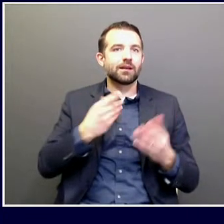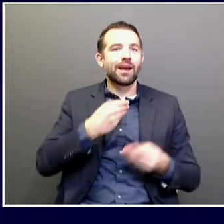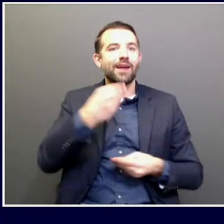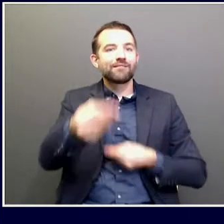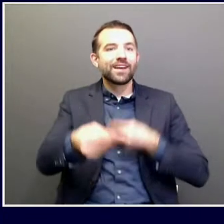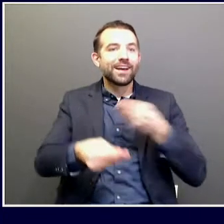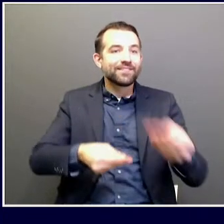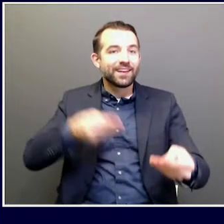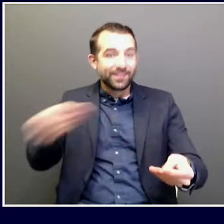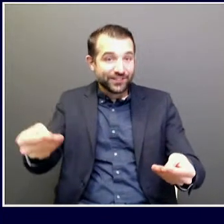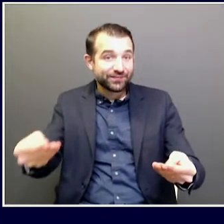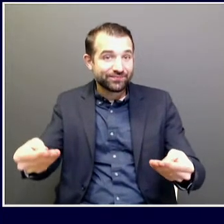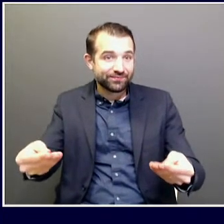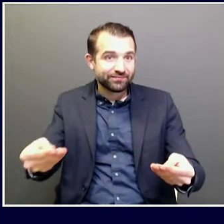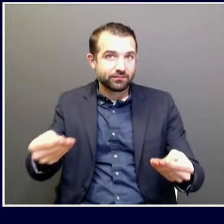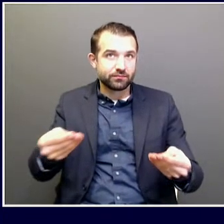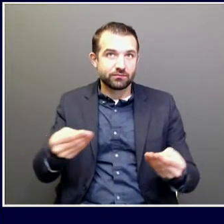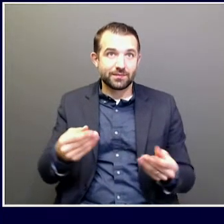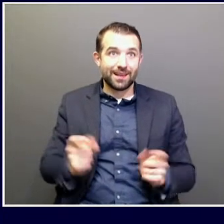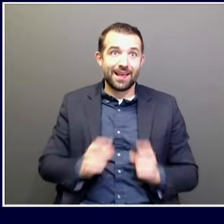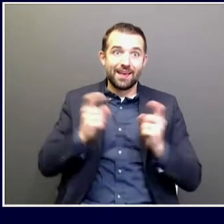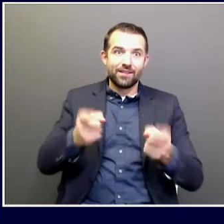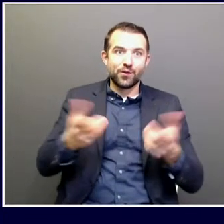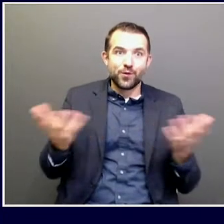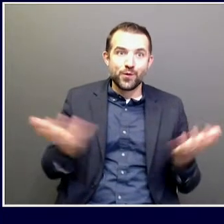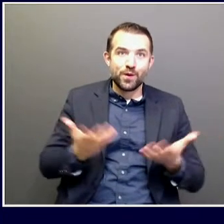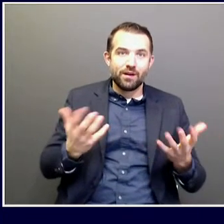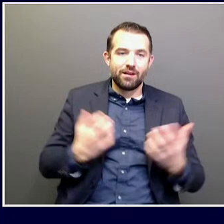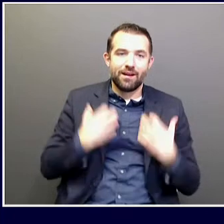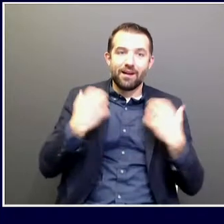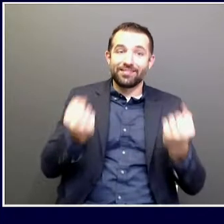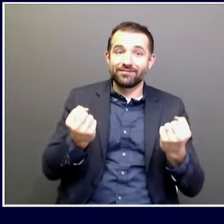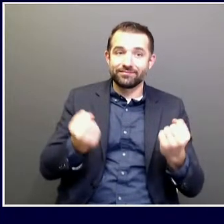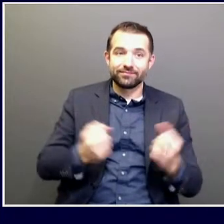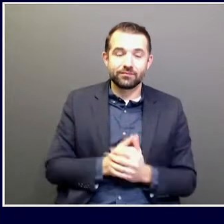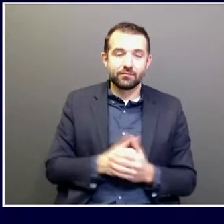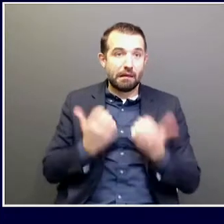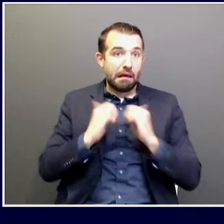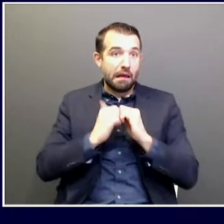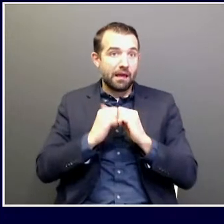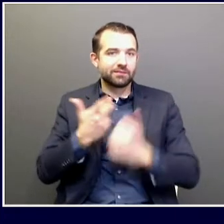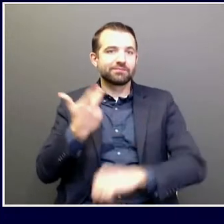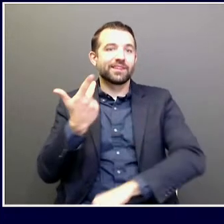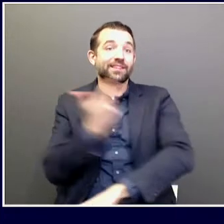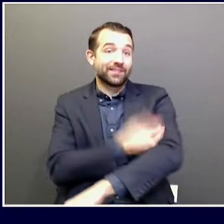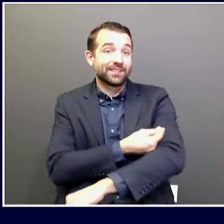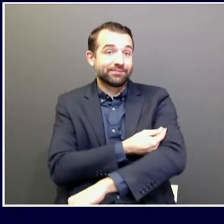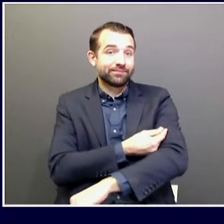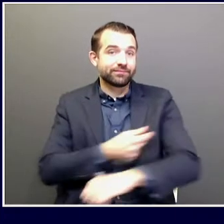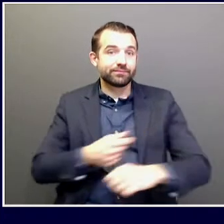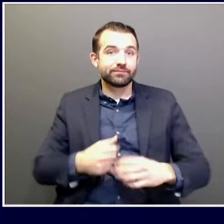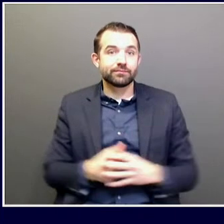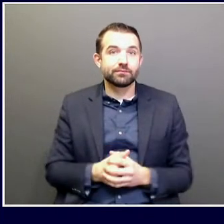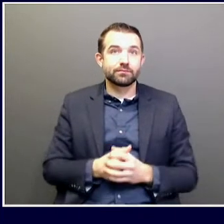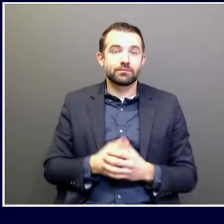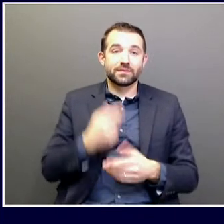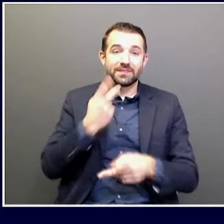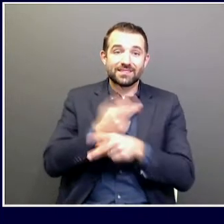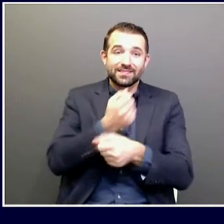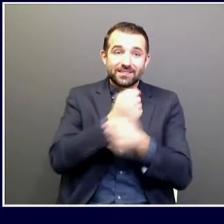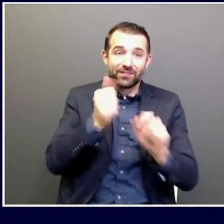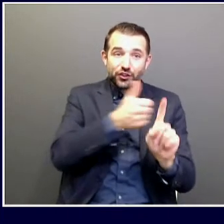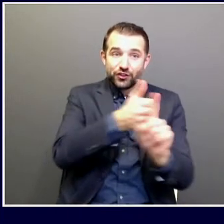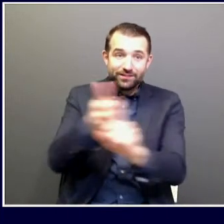today. The life you save may be your own, or it may be one of those small children fighting for their